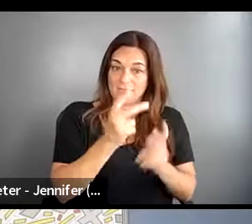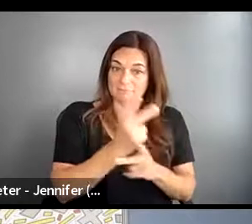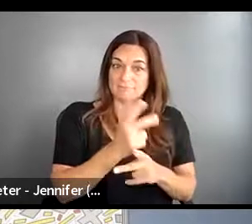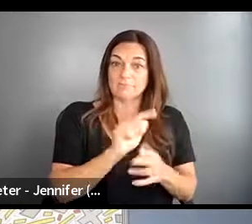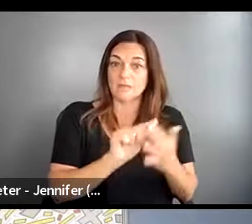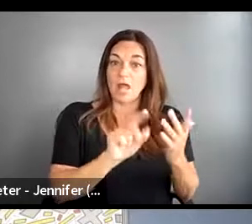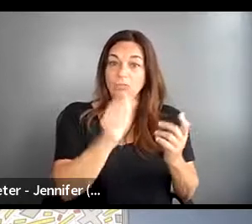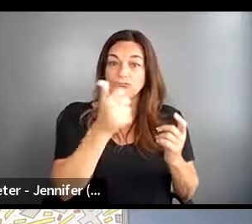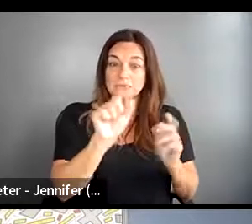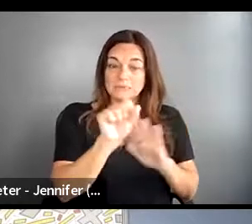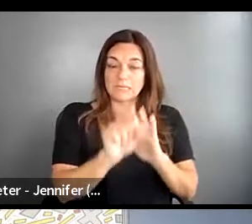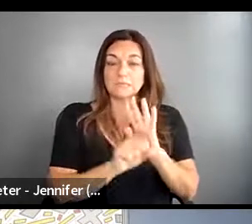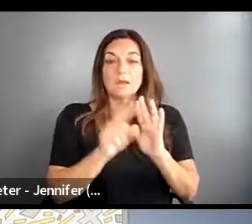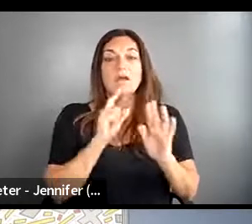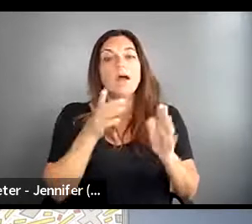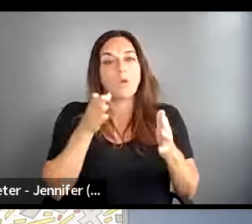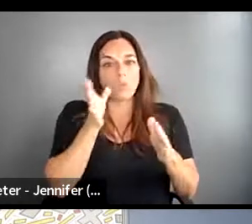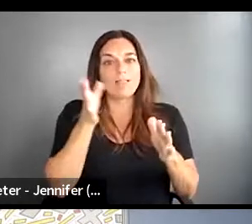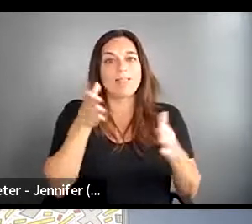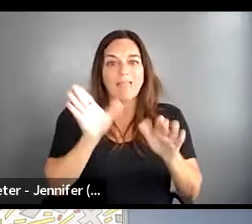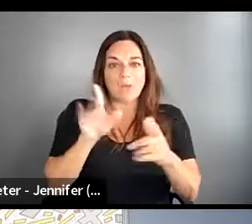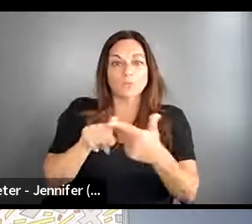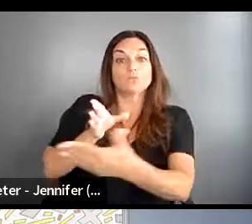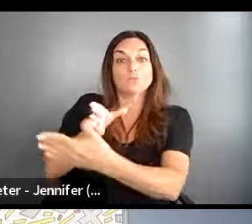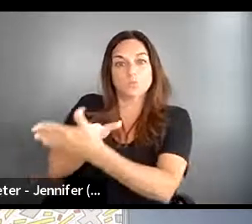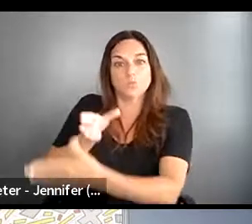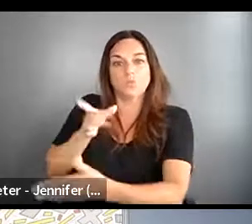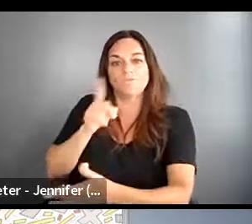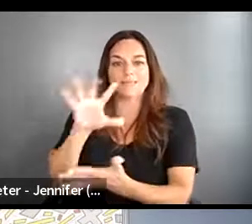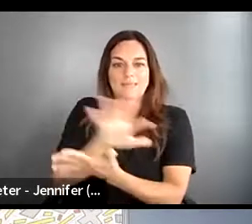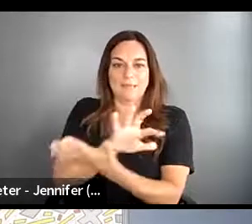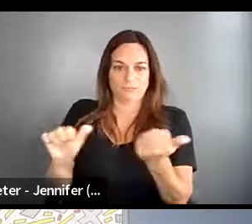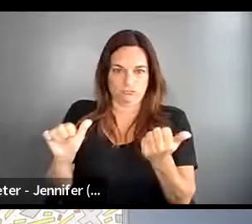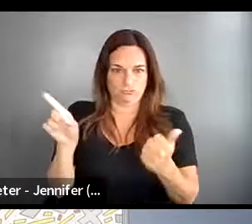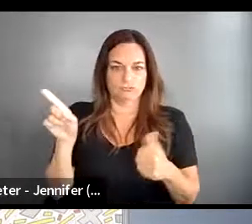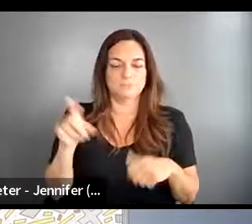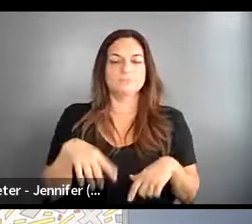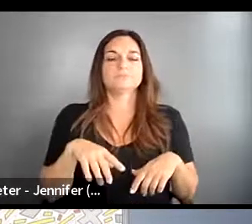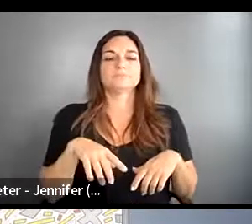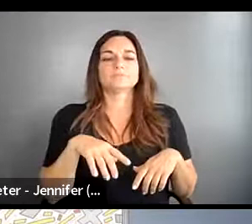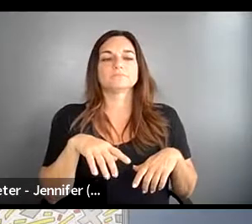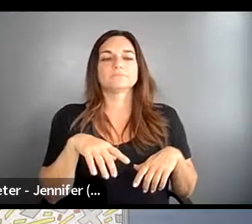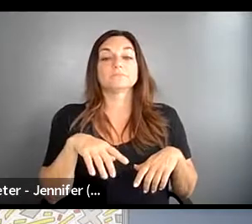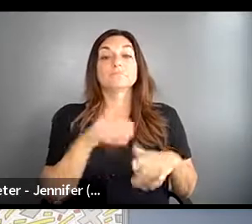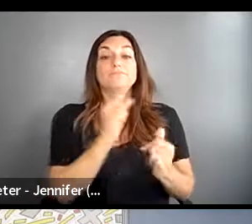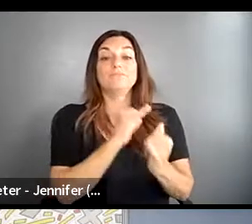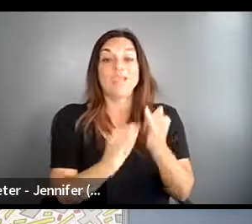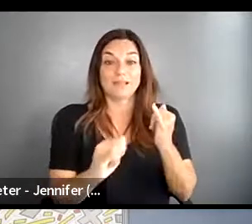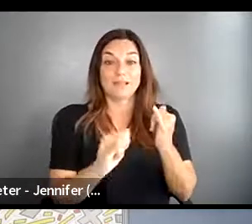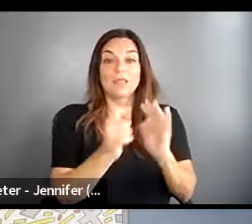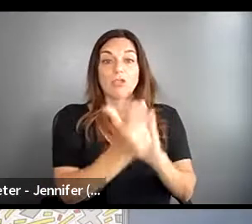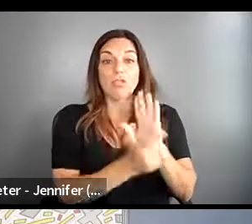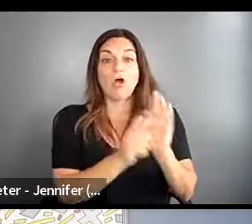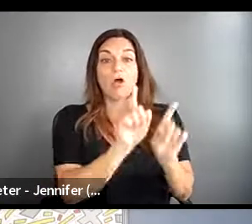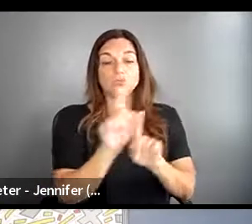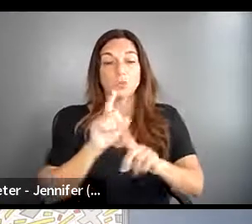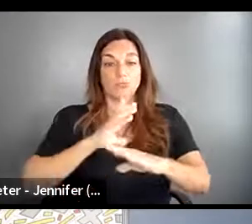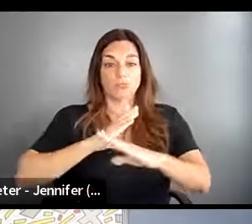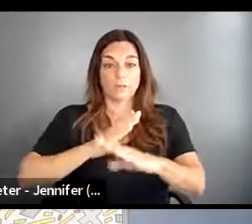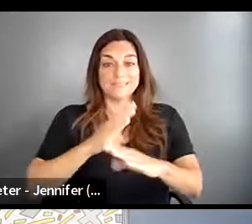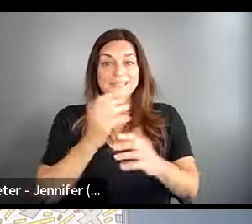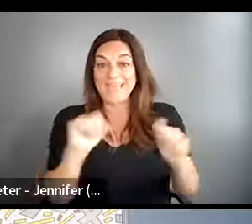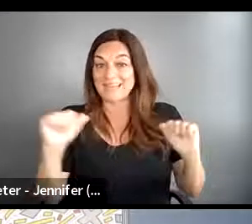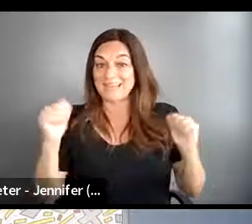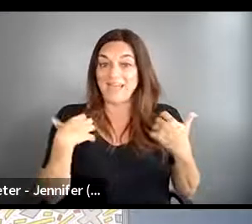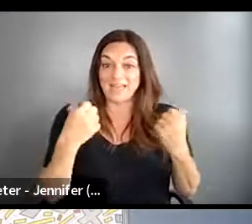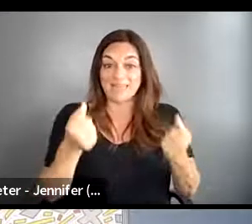also sue the person that brought that initial suit against them for damages. And finally, the law also prohibits any health plan or healthcare